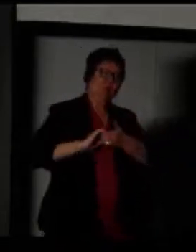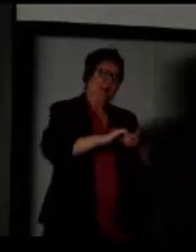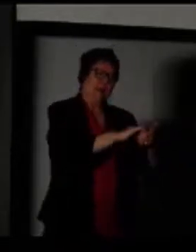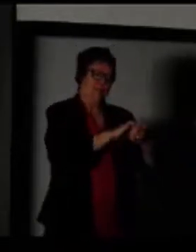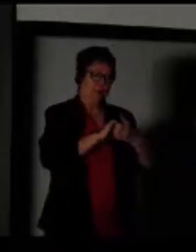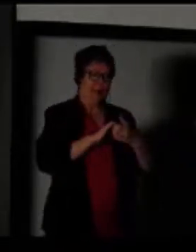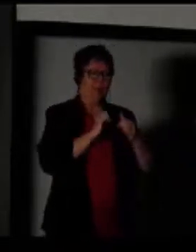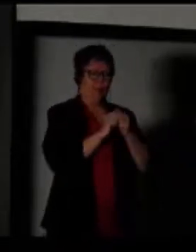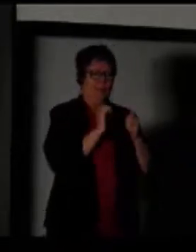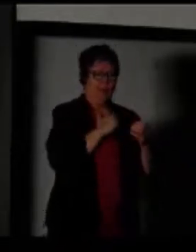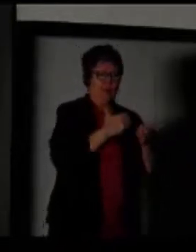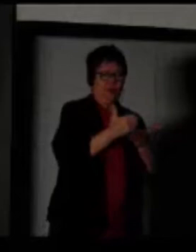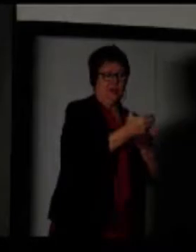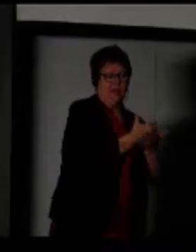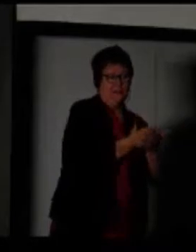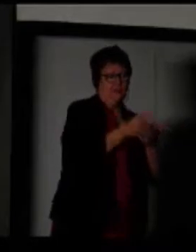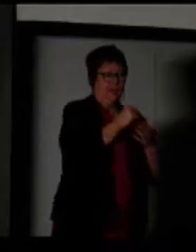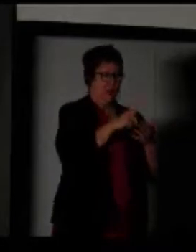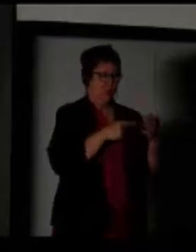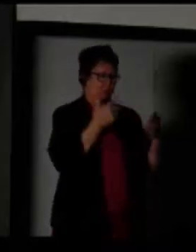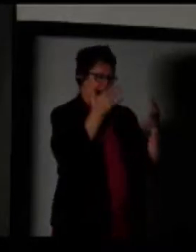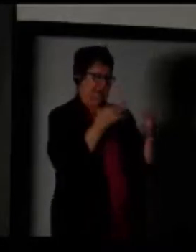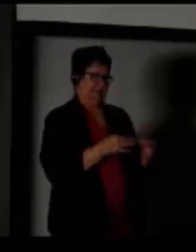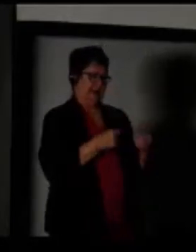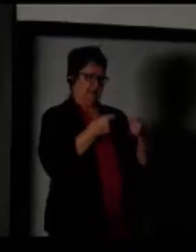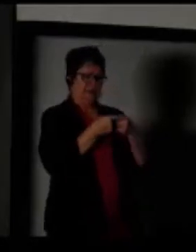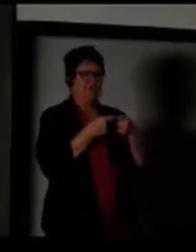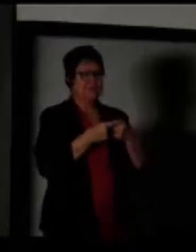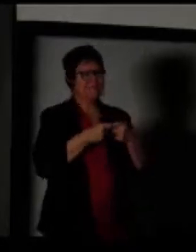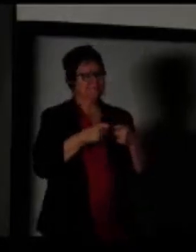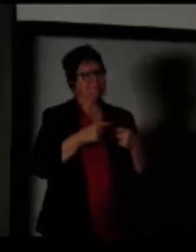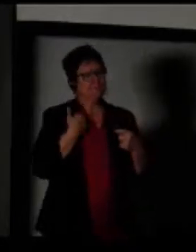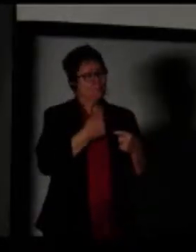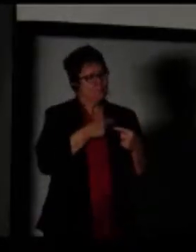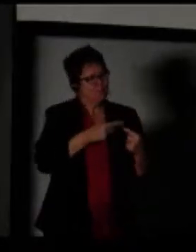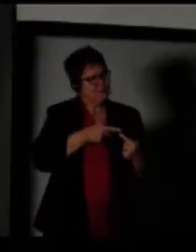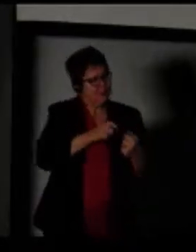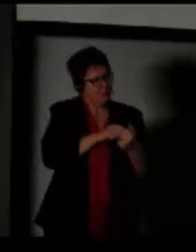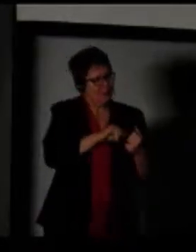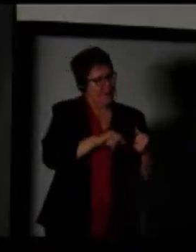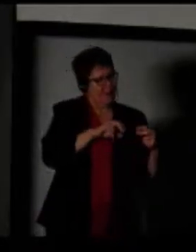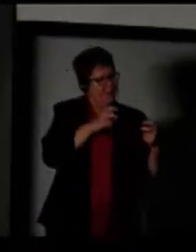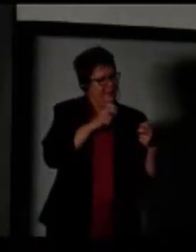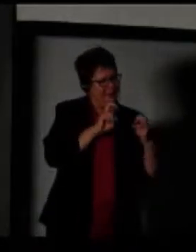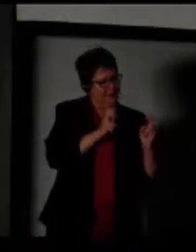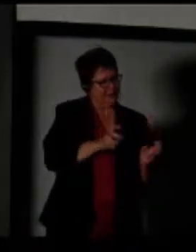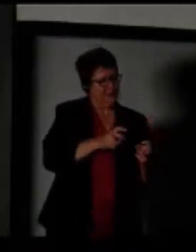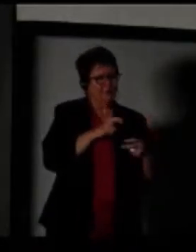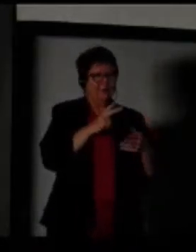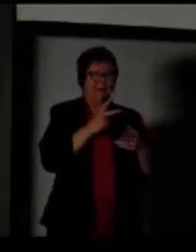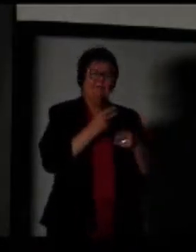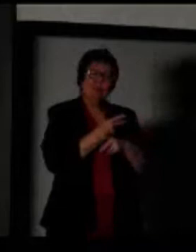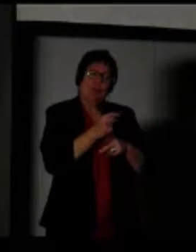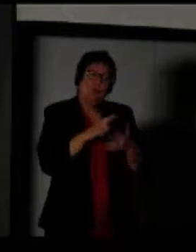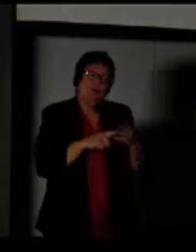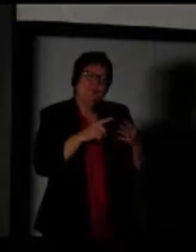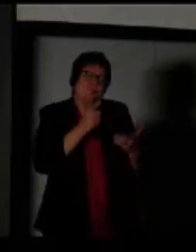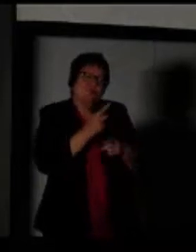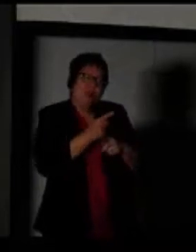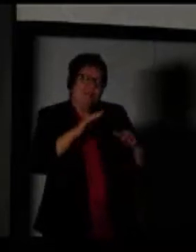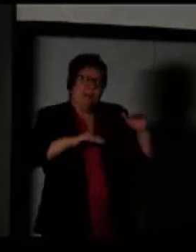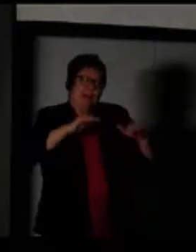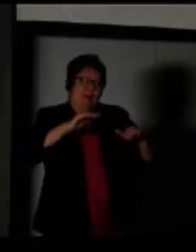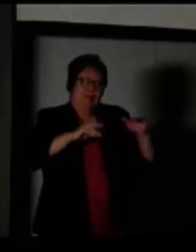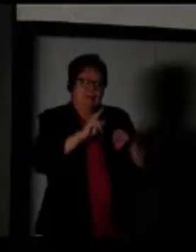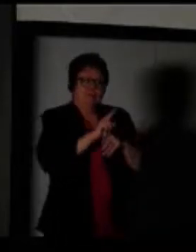digitize is an issue that we struggle with, and we're trying to figure out what's the right balance in using the public as